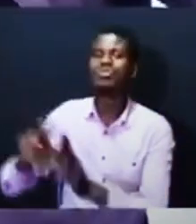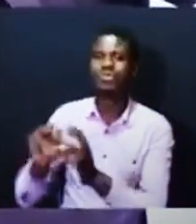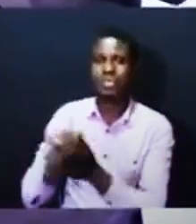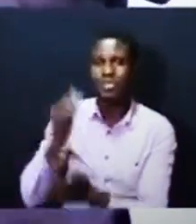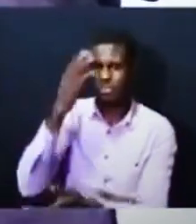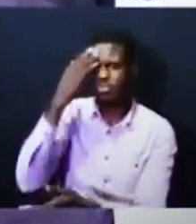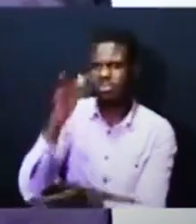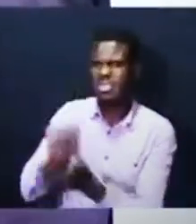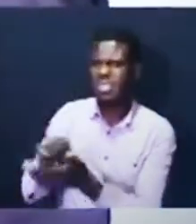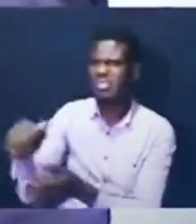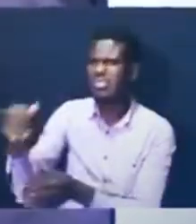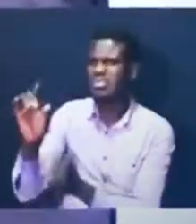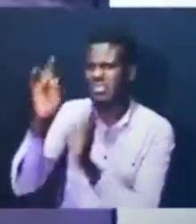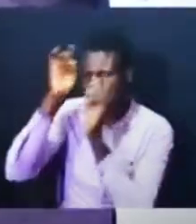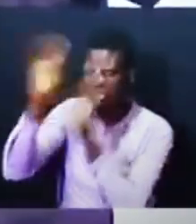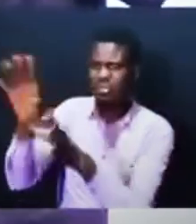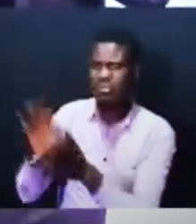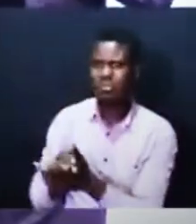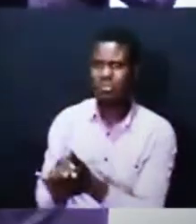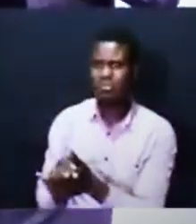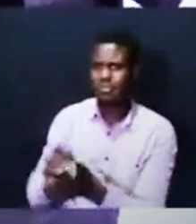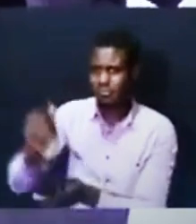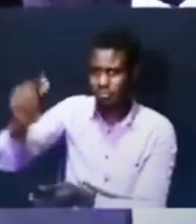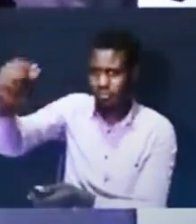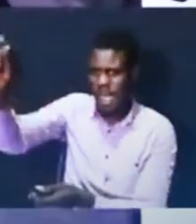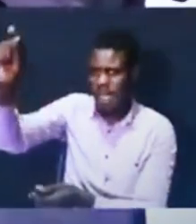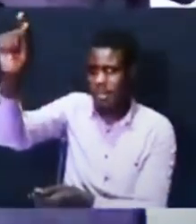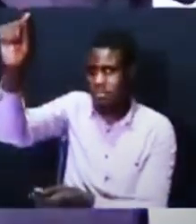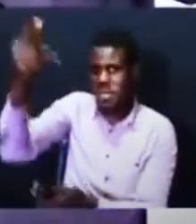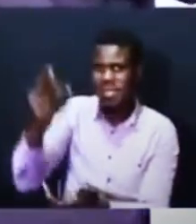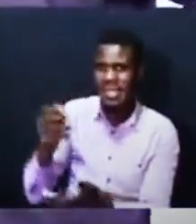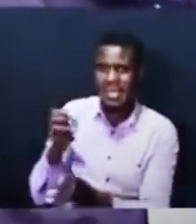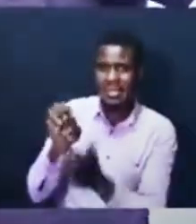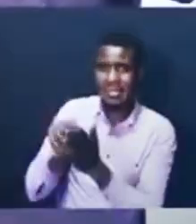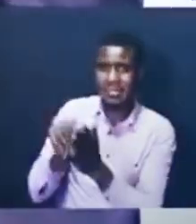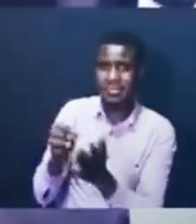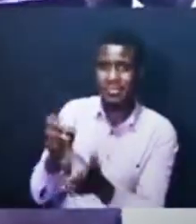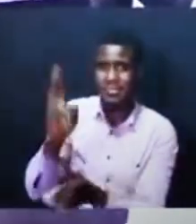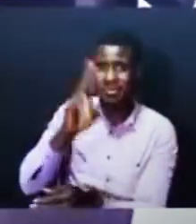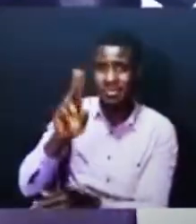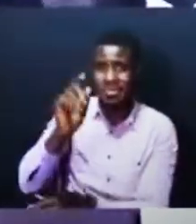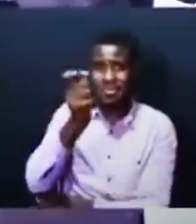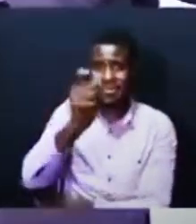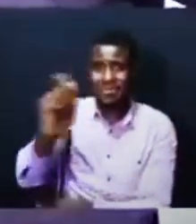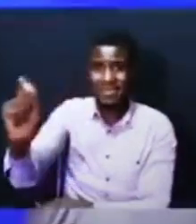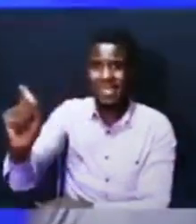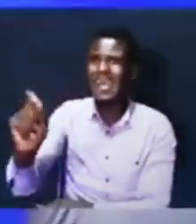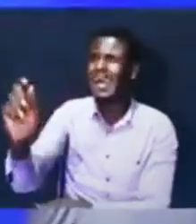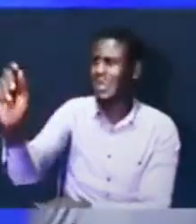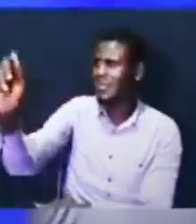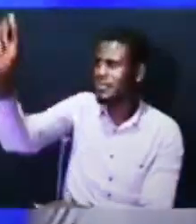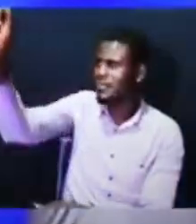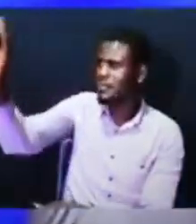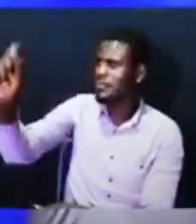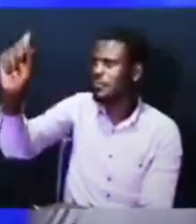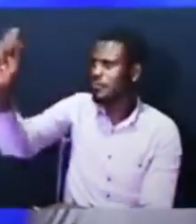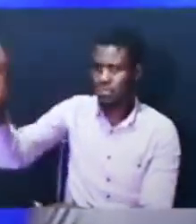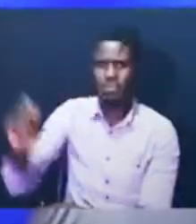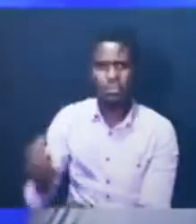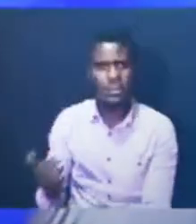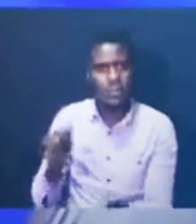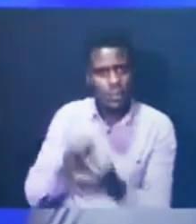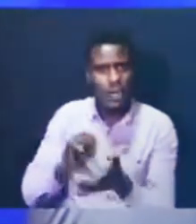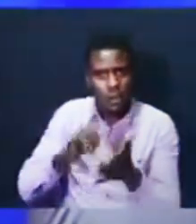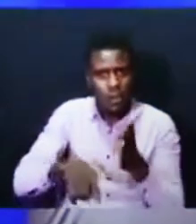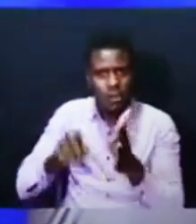you know. Mark them, yeah, moon show on. So on some pa and avoid them. Not chum, if you want. This is scripture. Wait, a